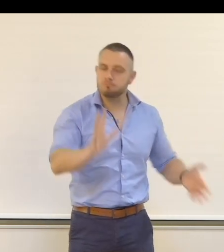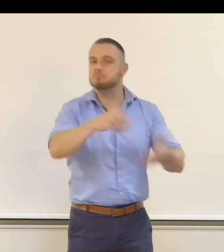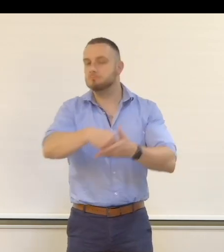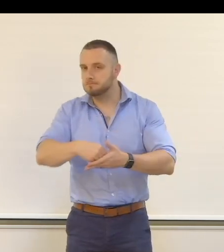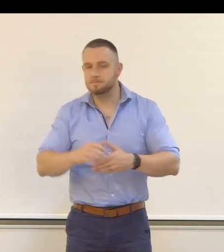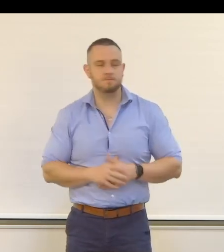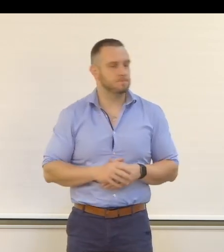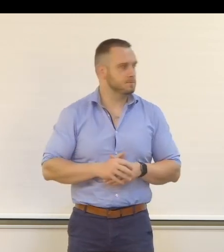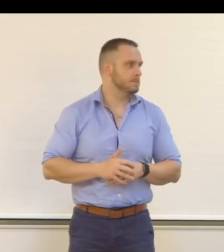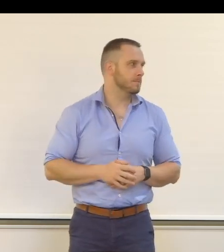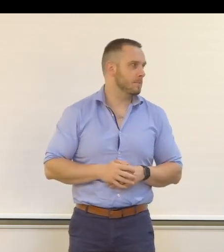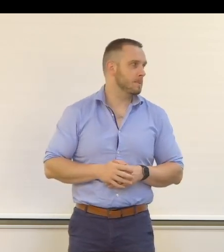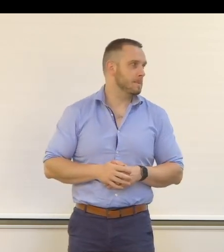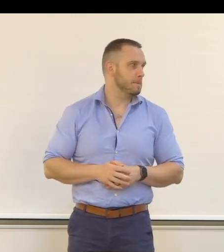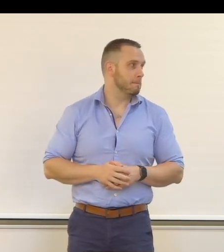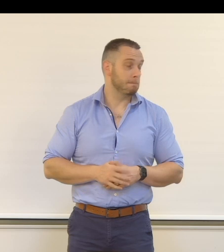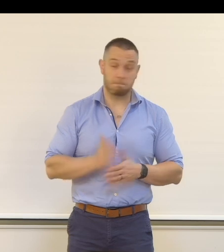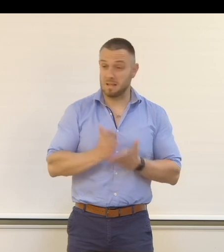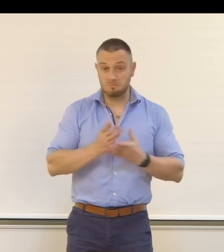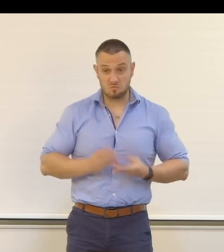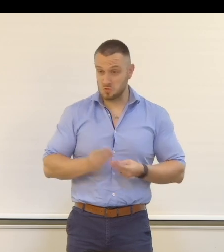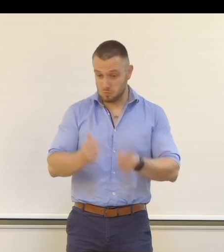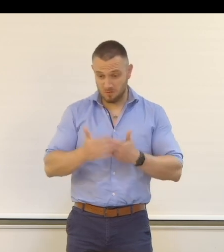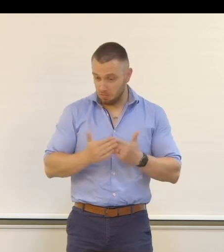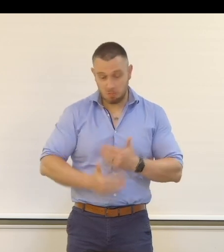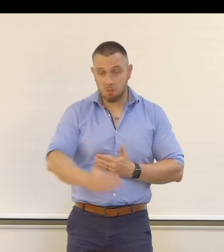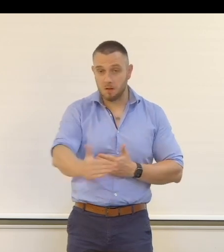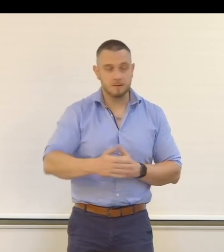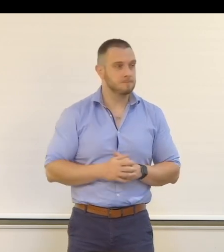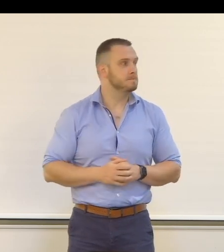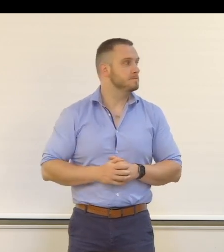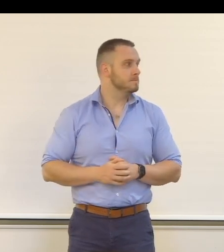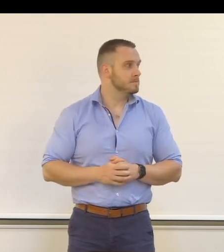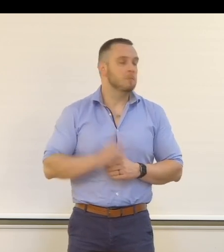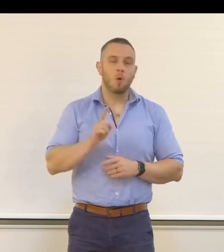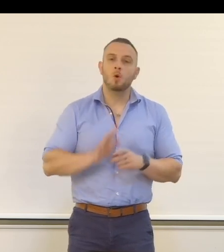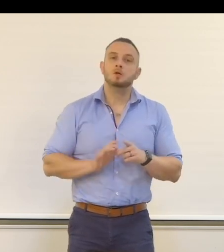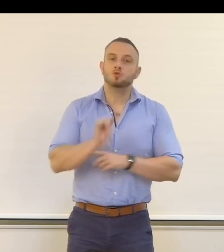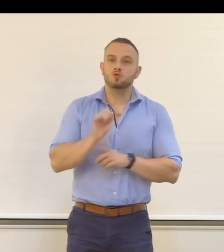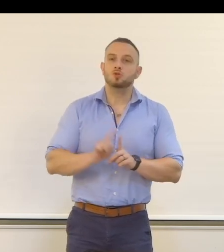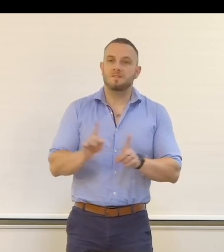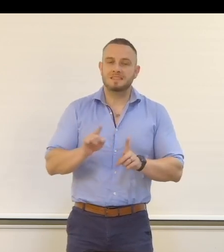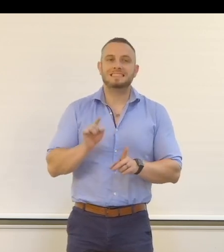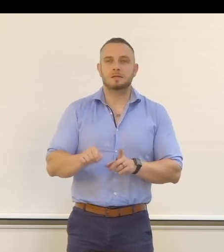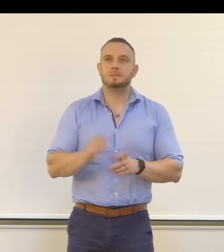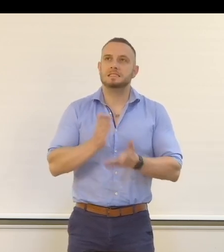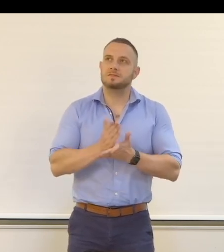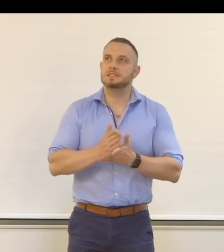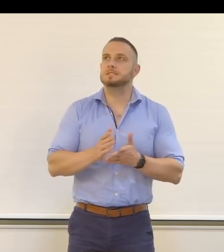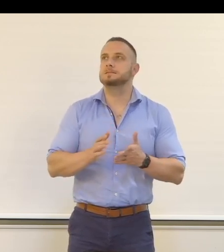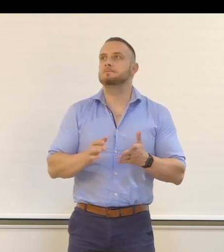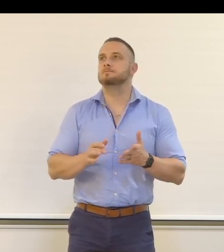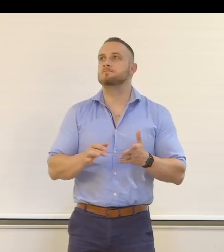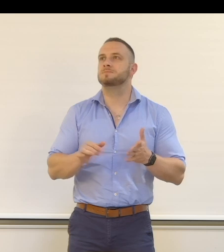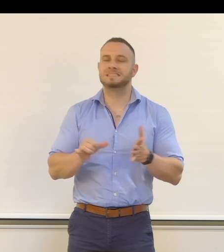toward the end of the meal, and it went well for the rest of the mission. But yeah, cultural differences was definitely the main source